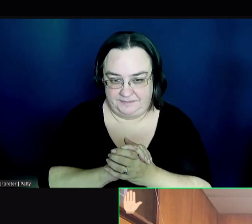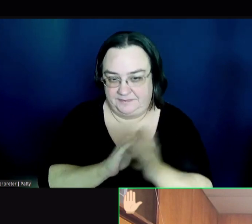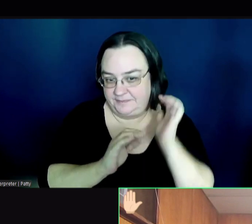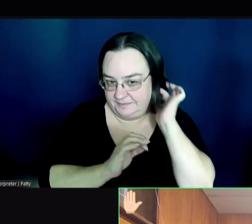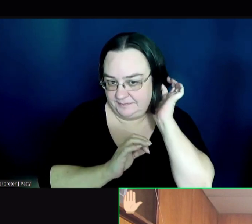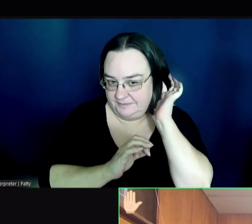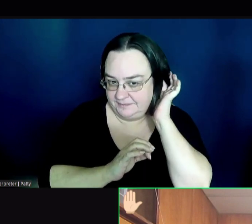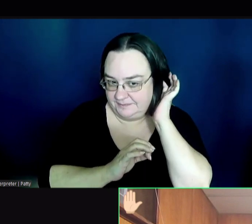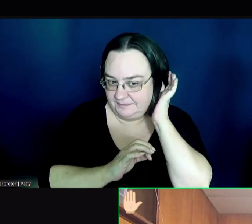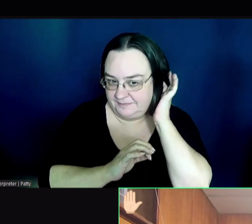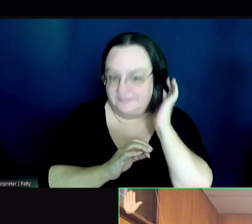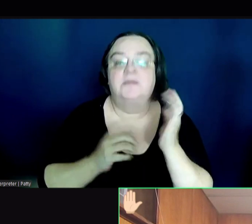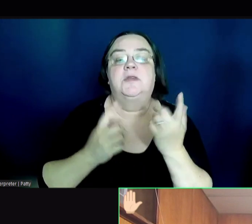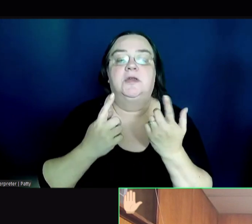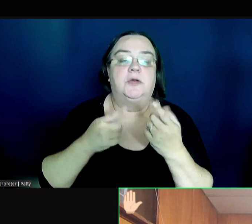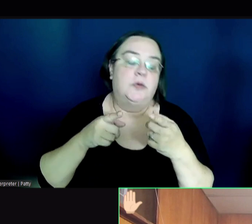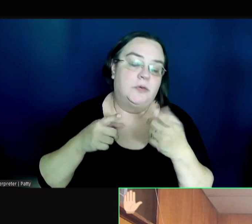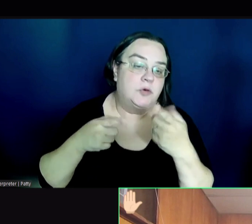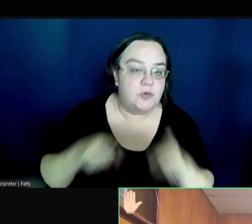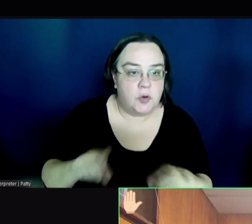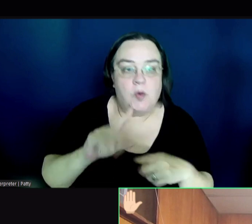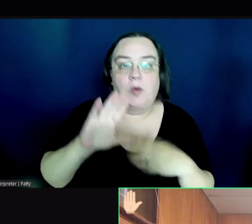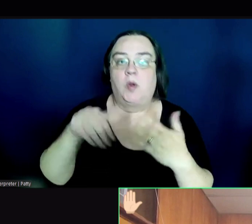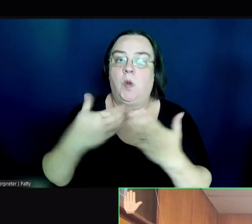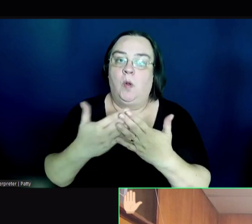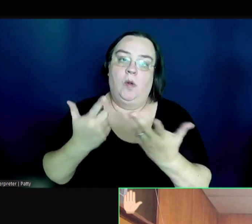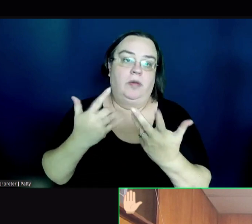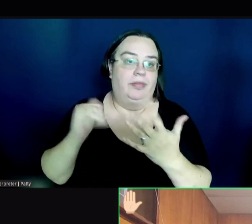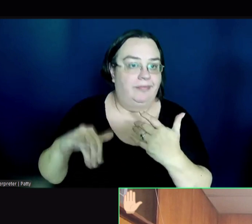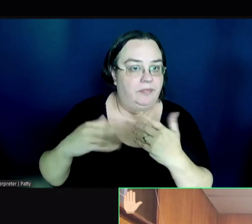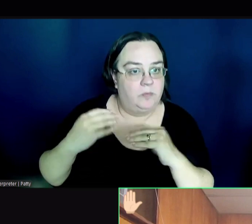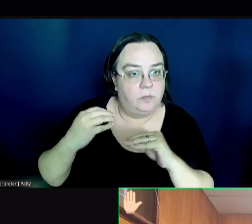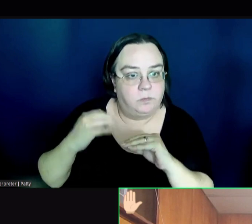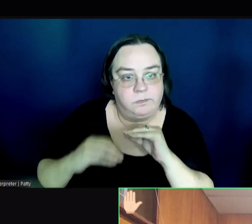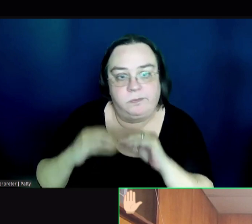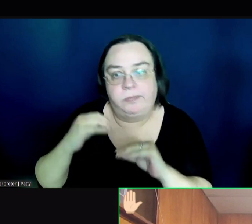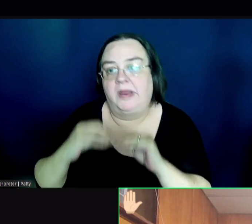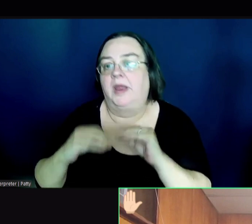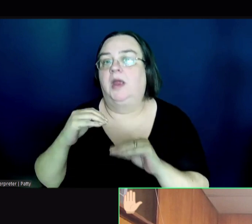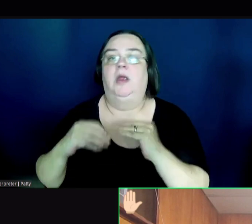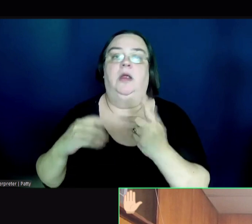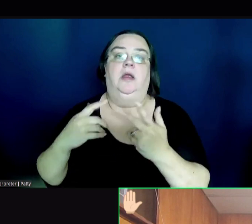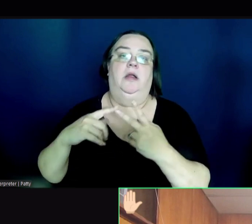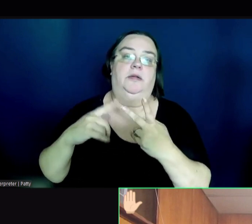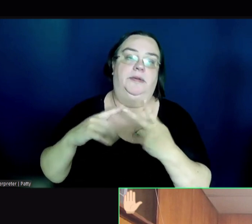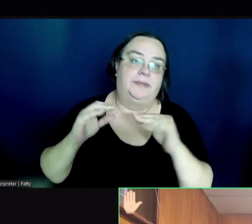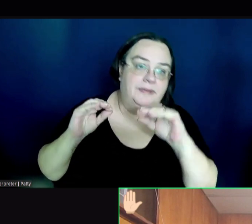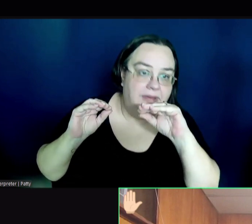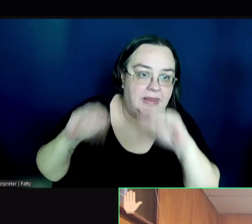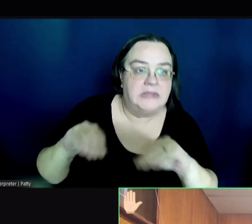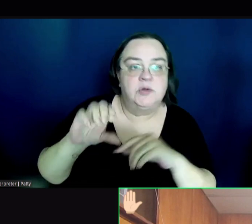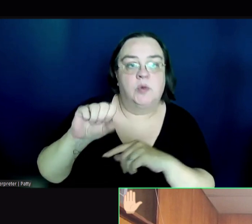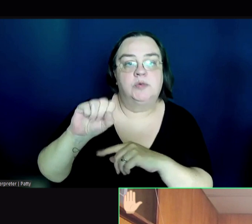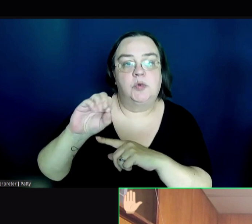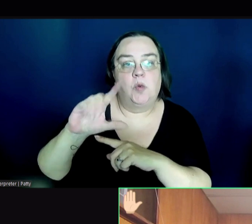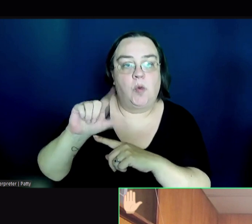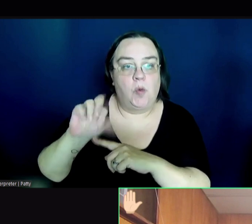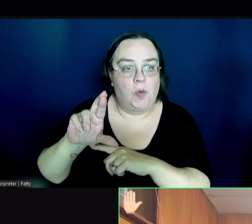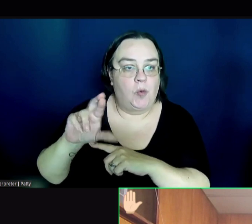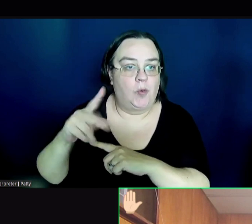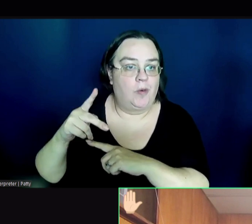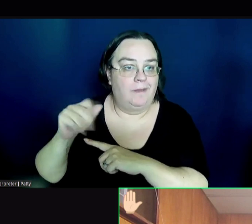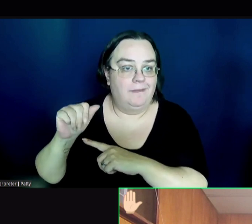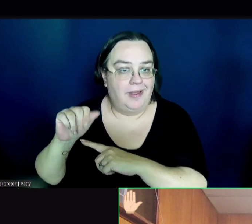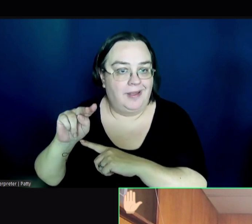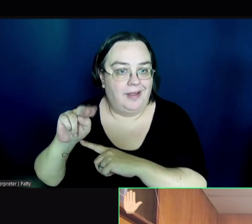During all the repairs and the installation of the solar panels, it's